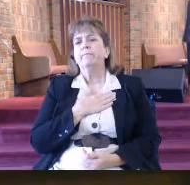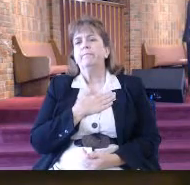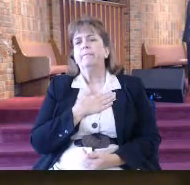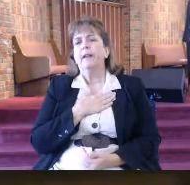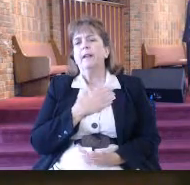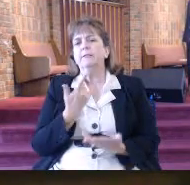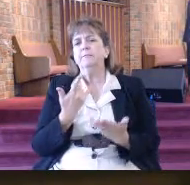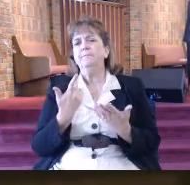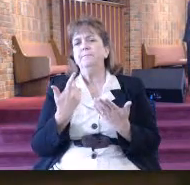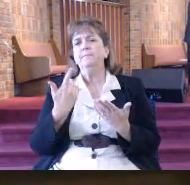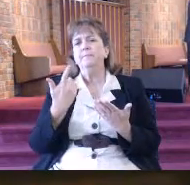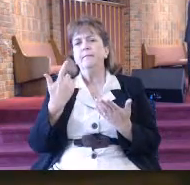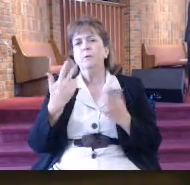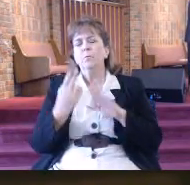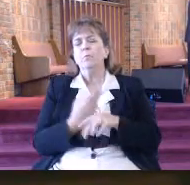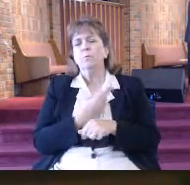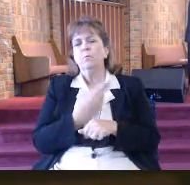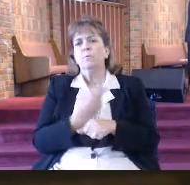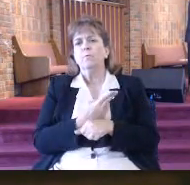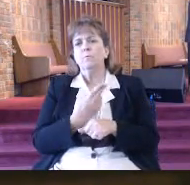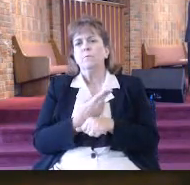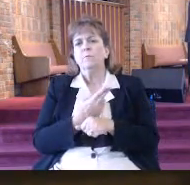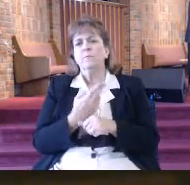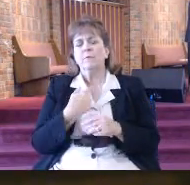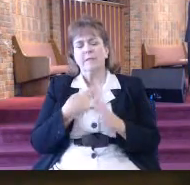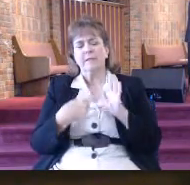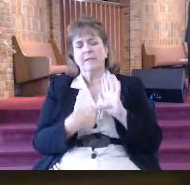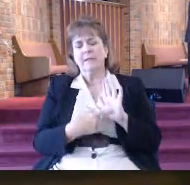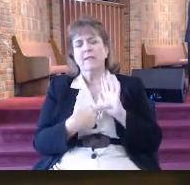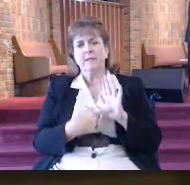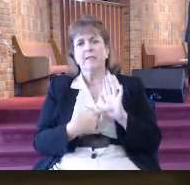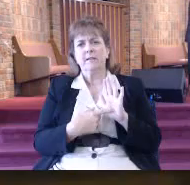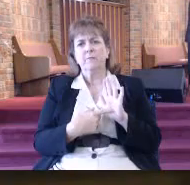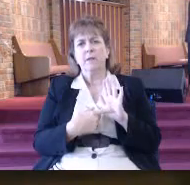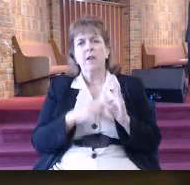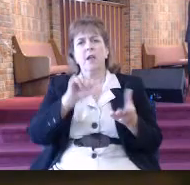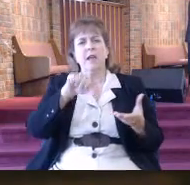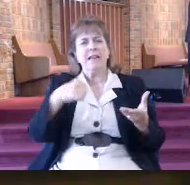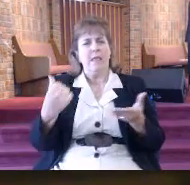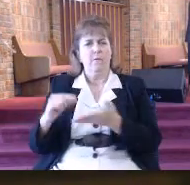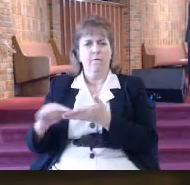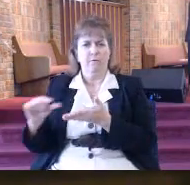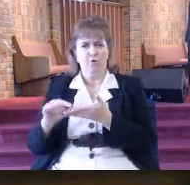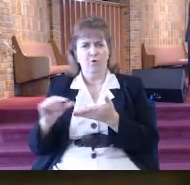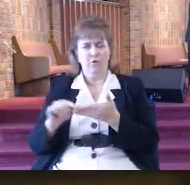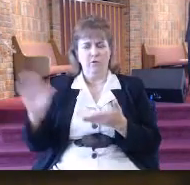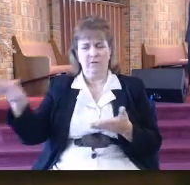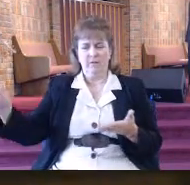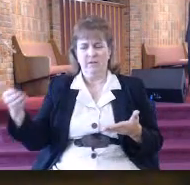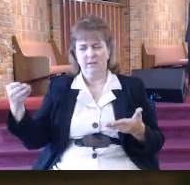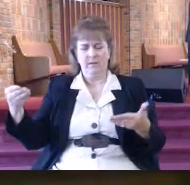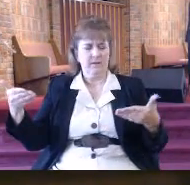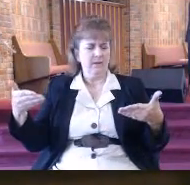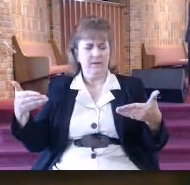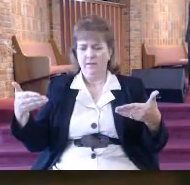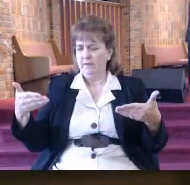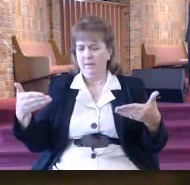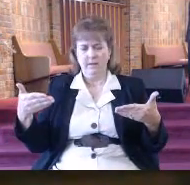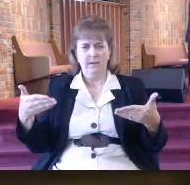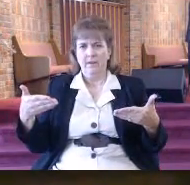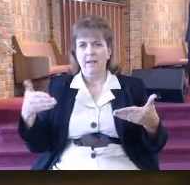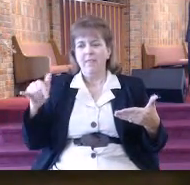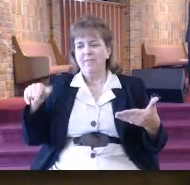as an understanding of the problem here another text to kind of use as a flashlight